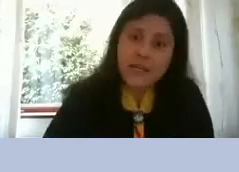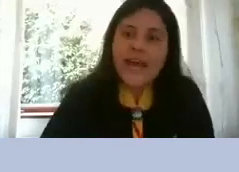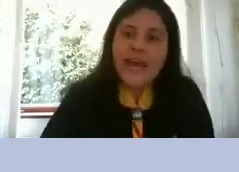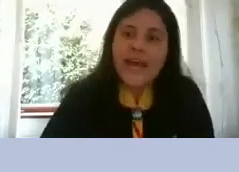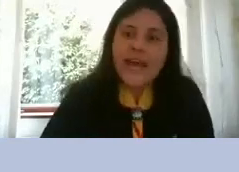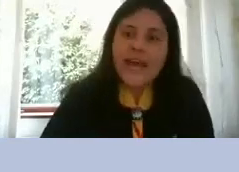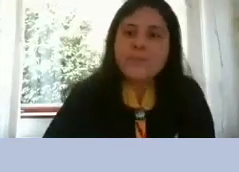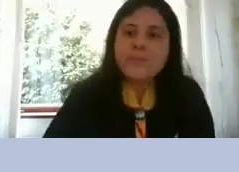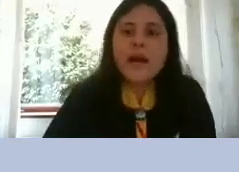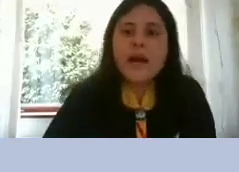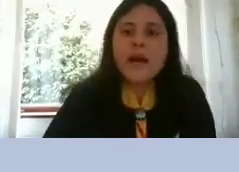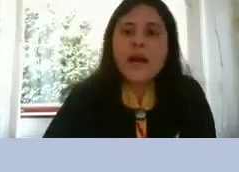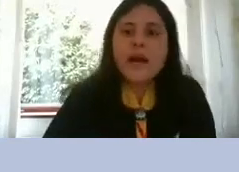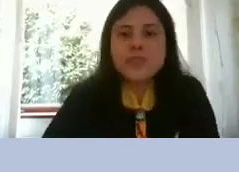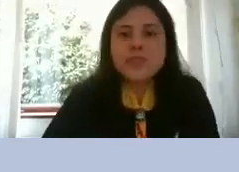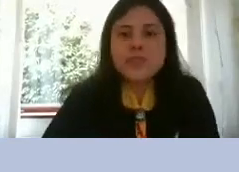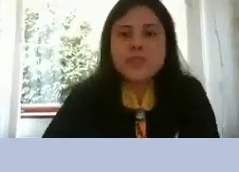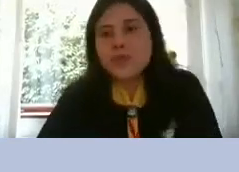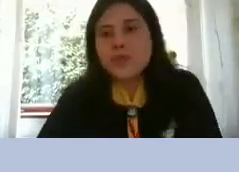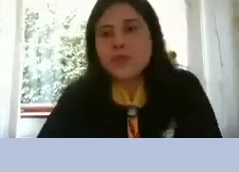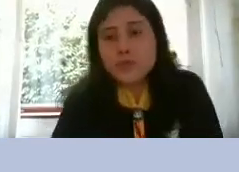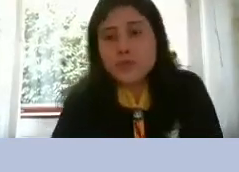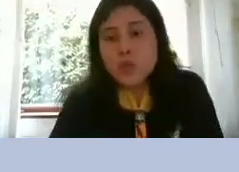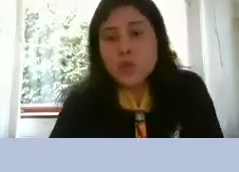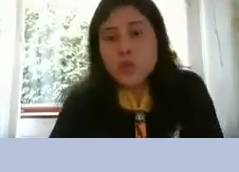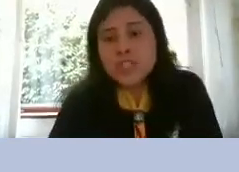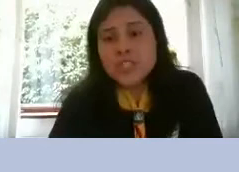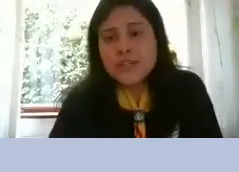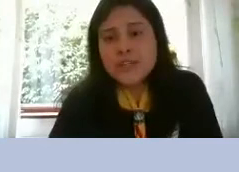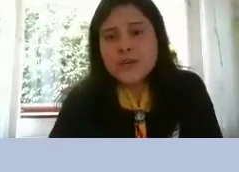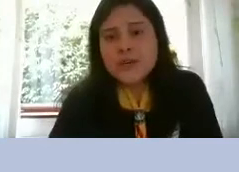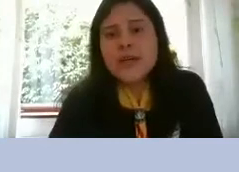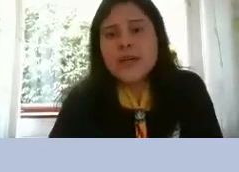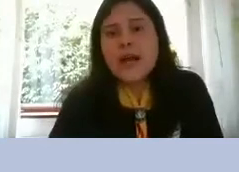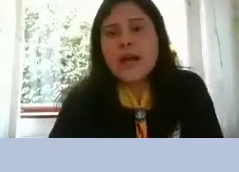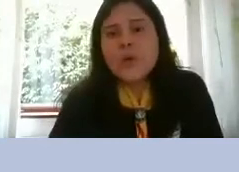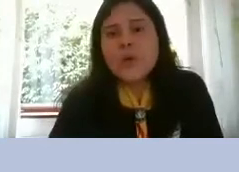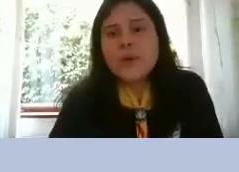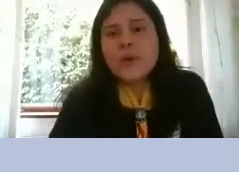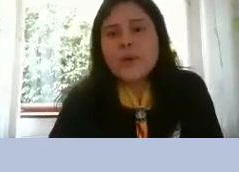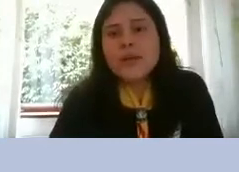Jesus. So I encourage you to watch that video.